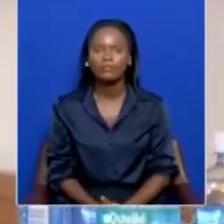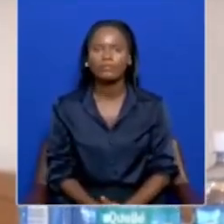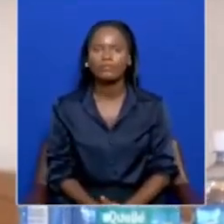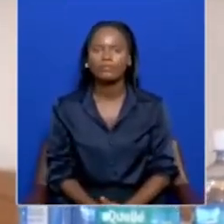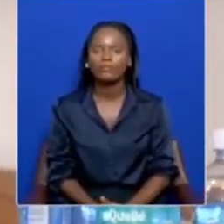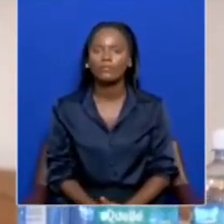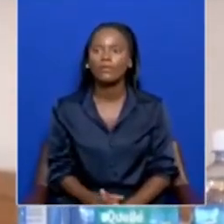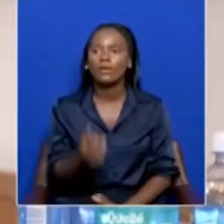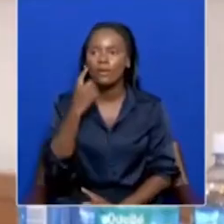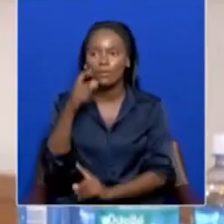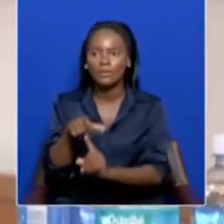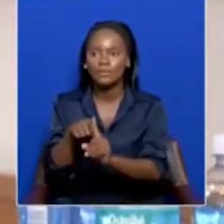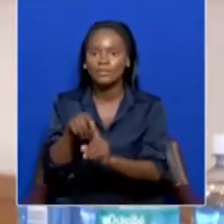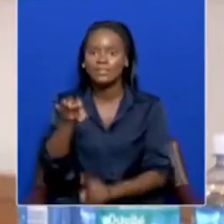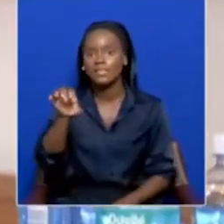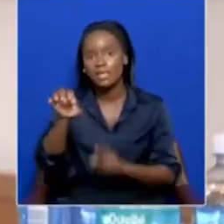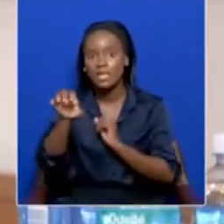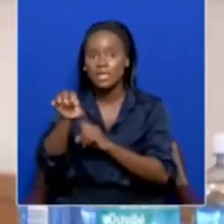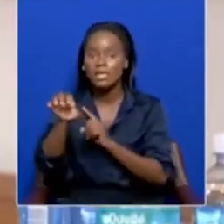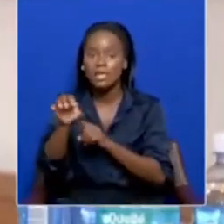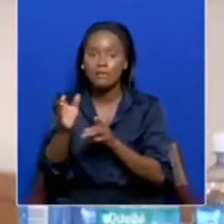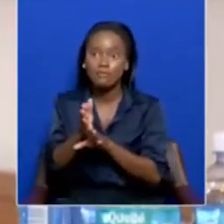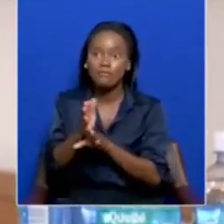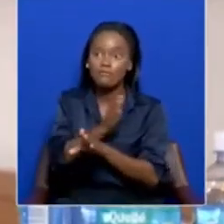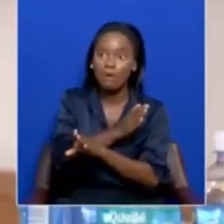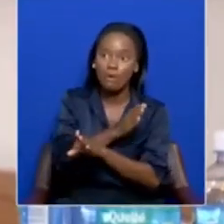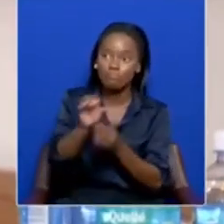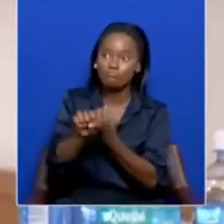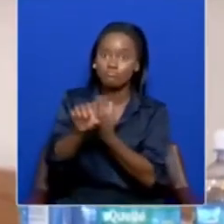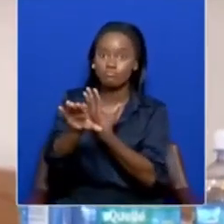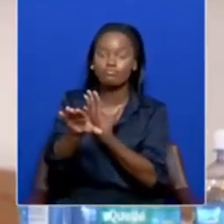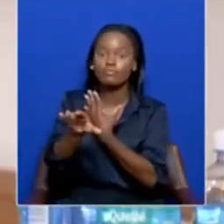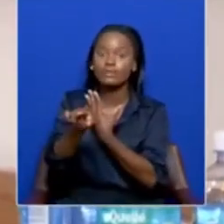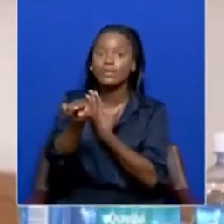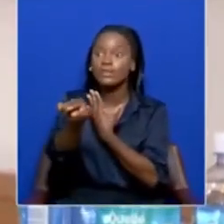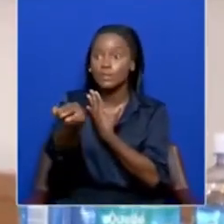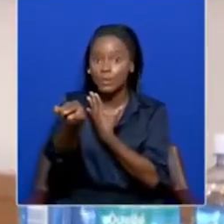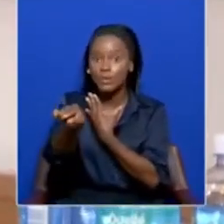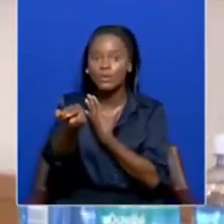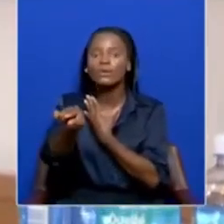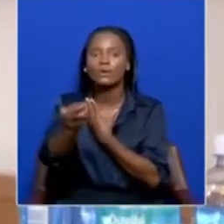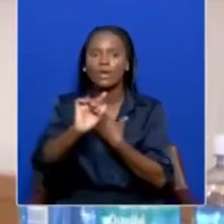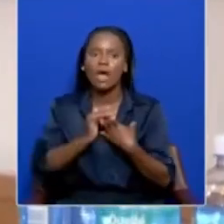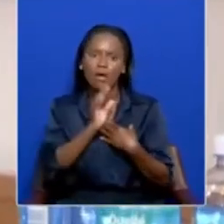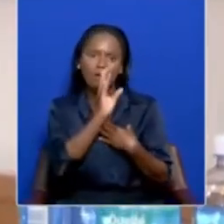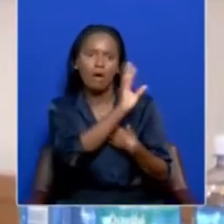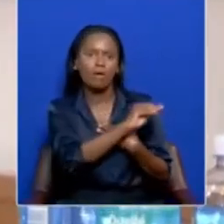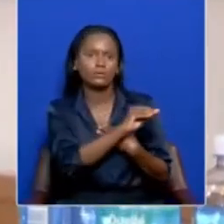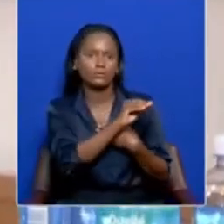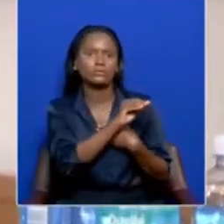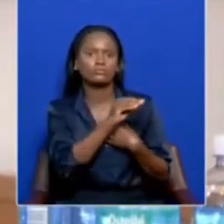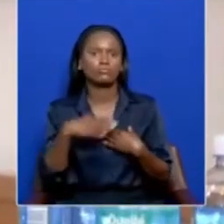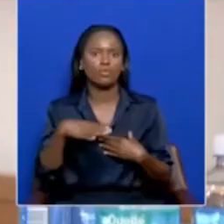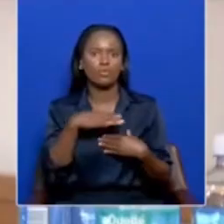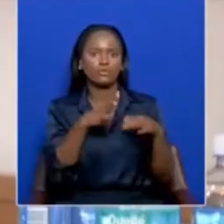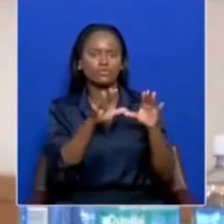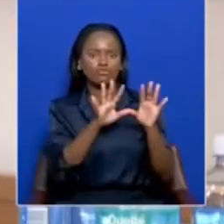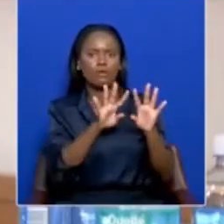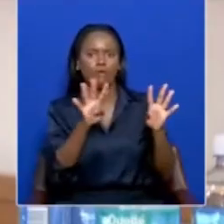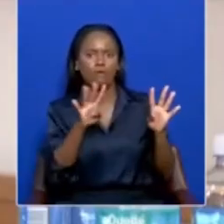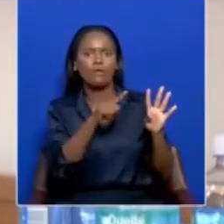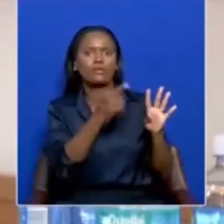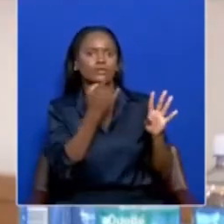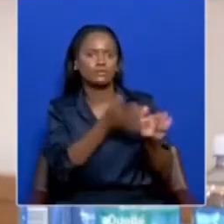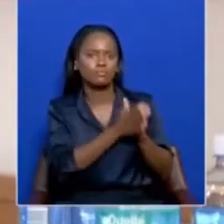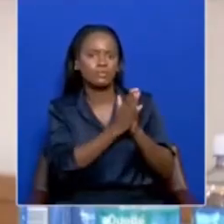the commissioners to permit your testimony to be delivered in this format, which is a virtual hearing, partially